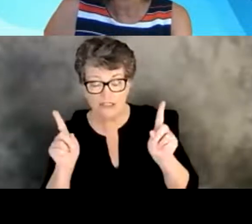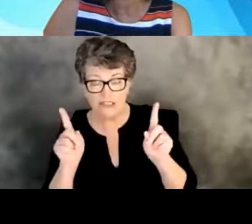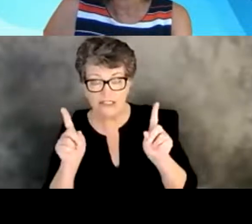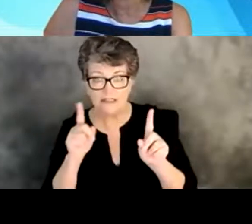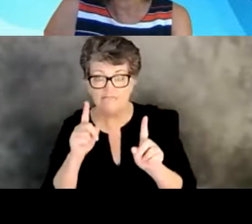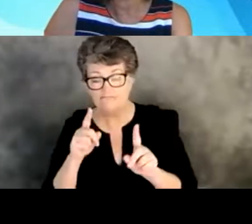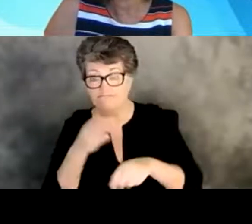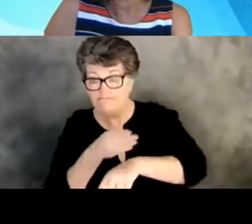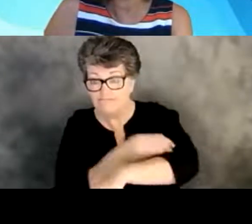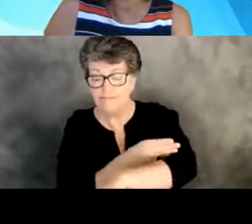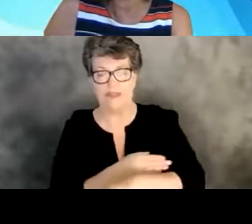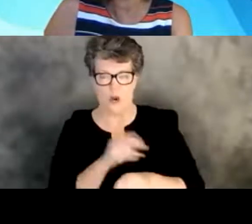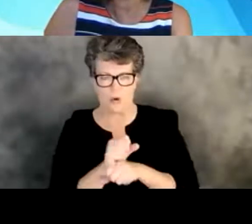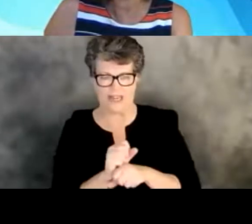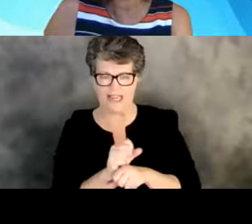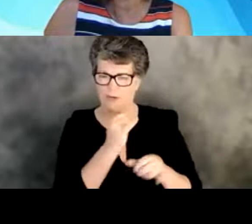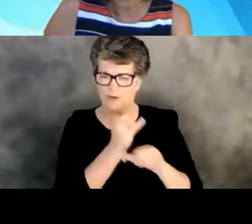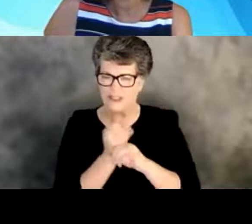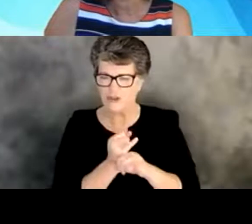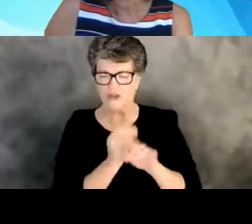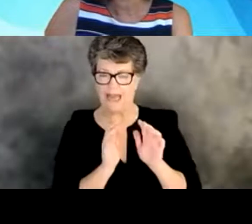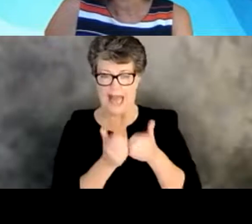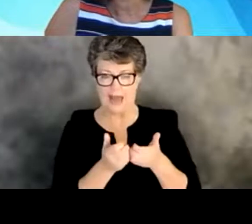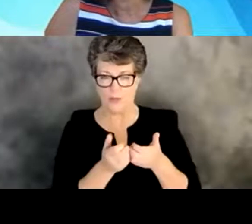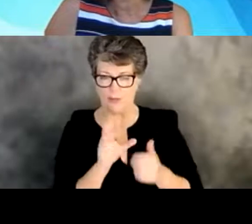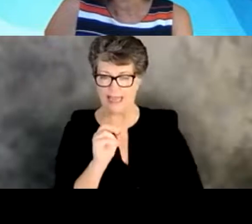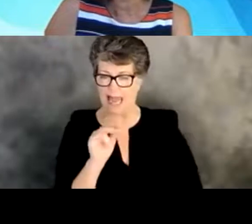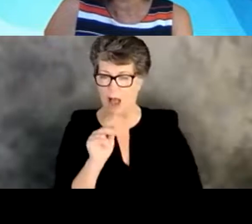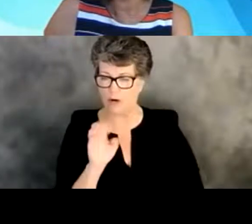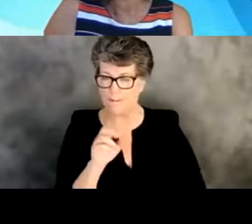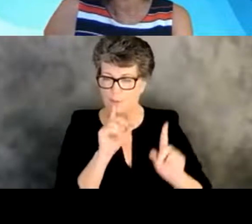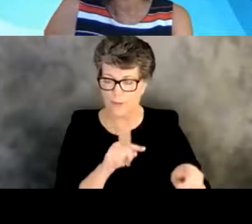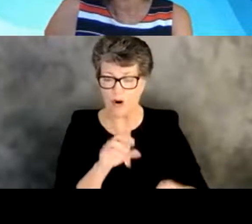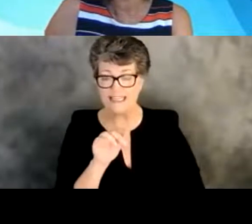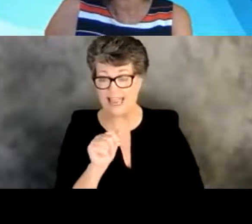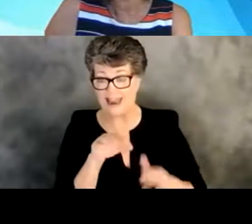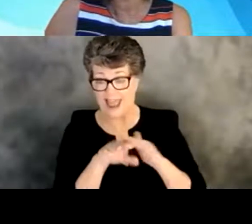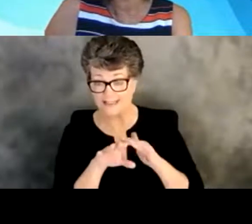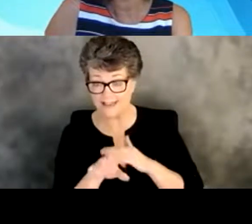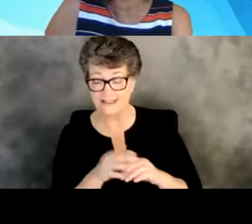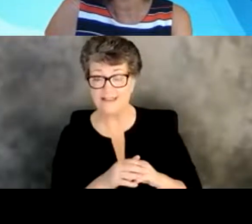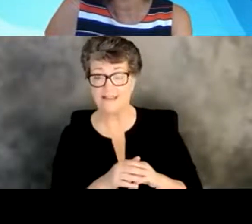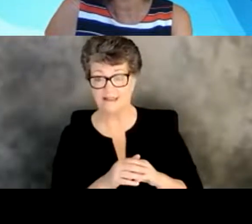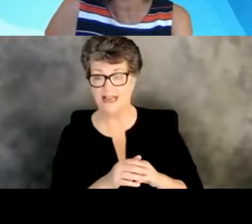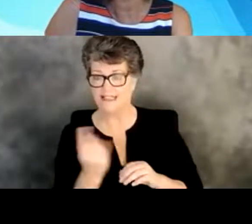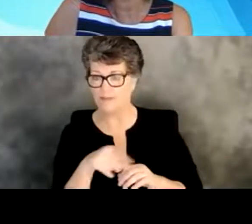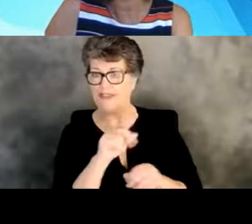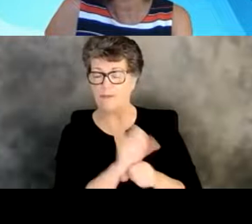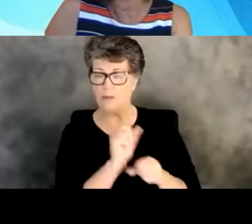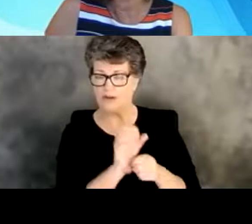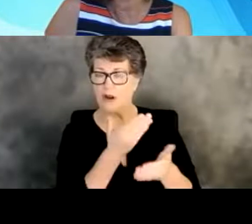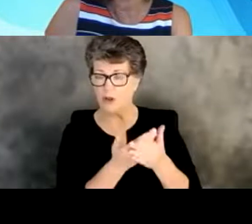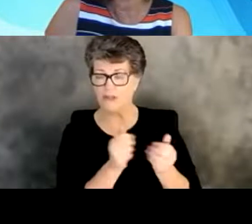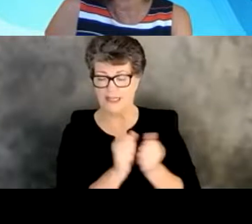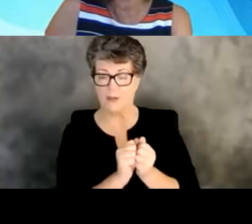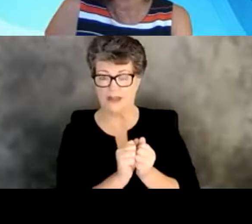them to how would we think about an outcomes report? How would we think about data access is something that they have been working very closely with Terry